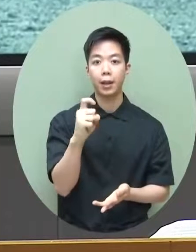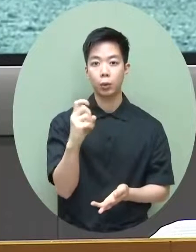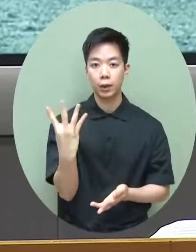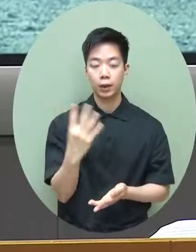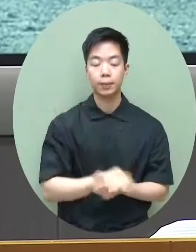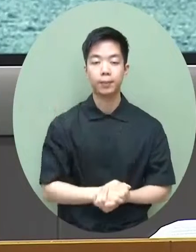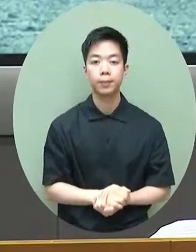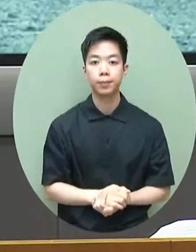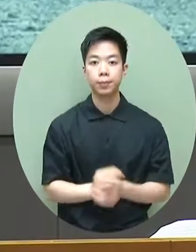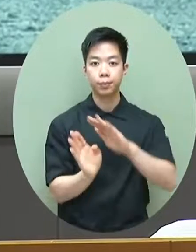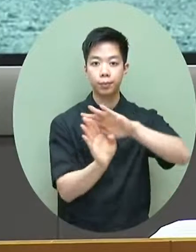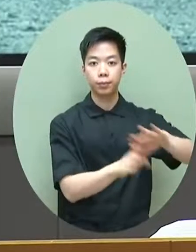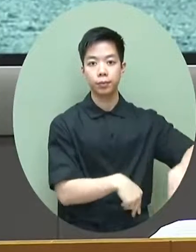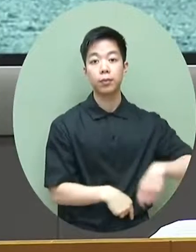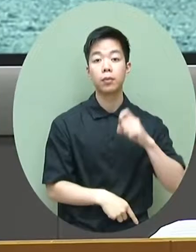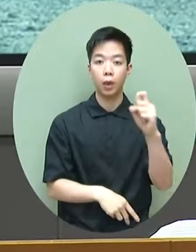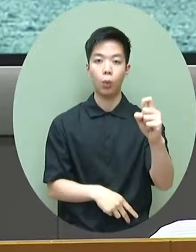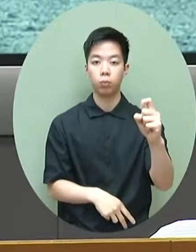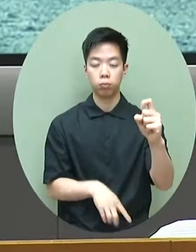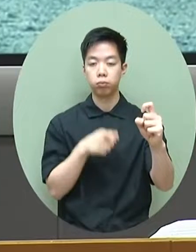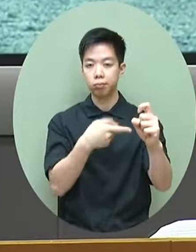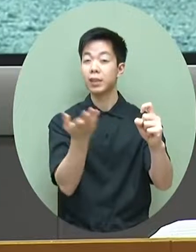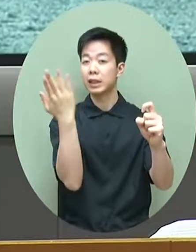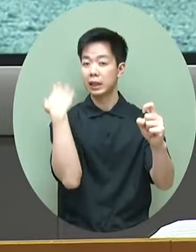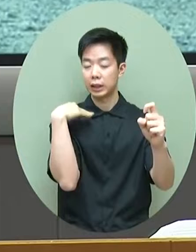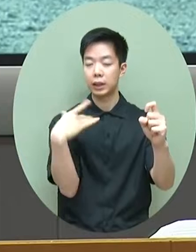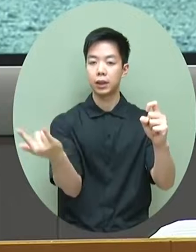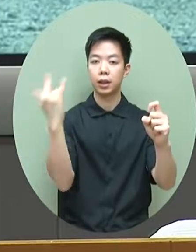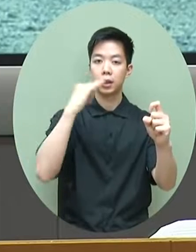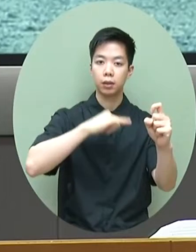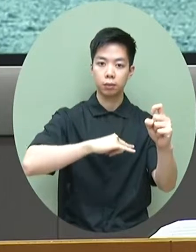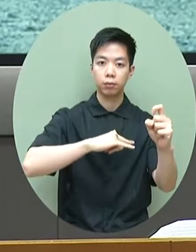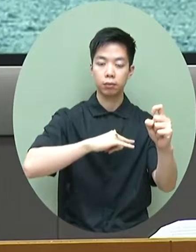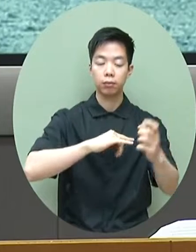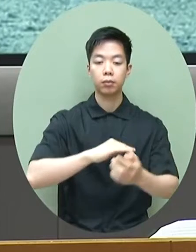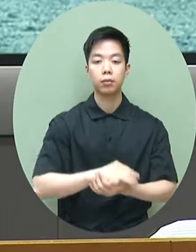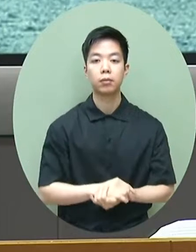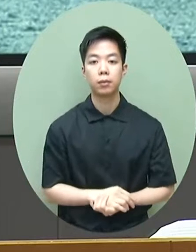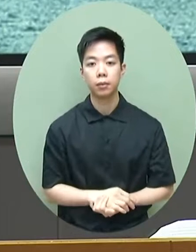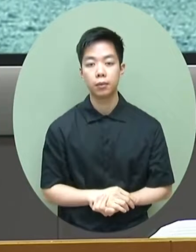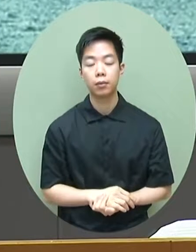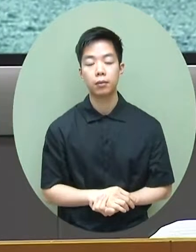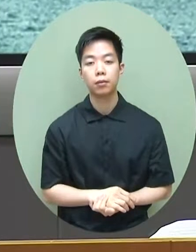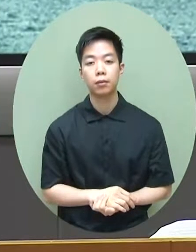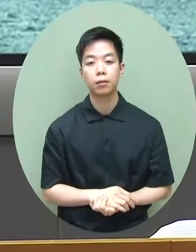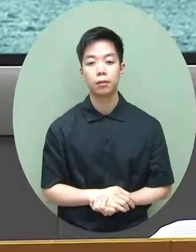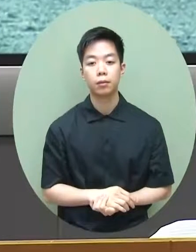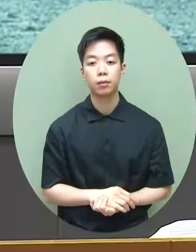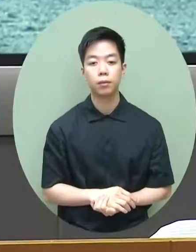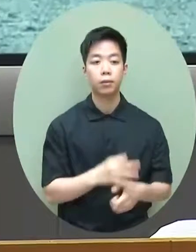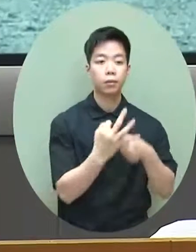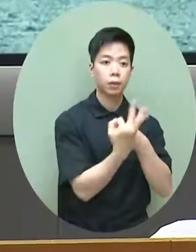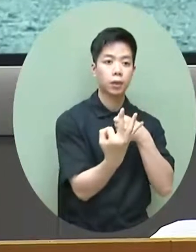SQ8142 cases. And 9 other cases relate to